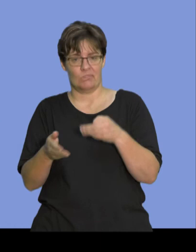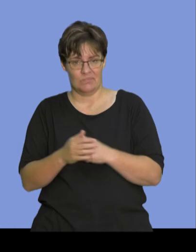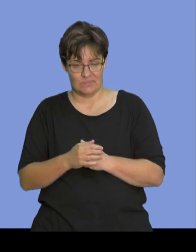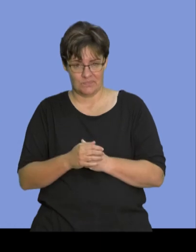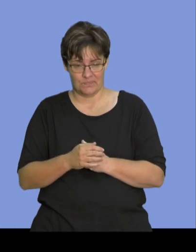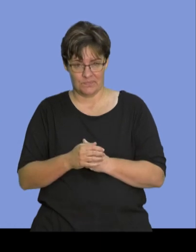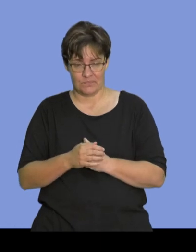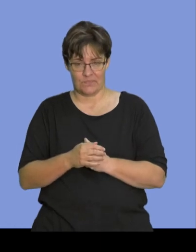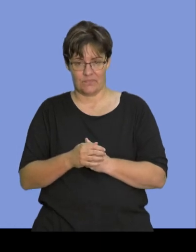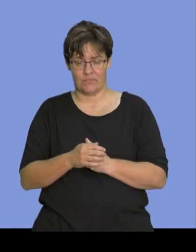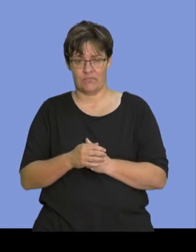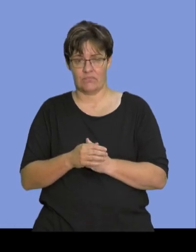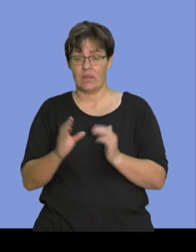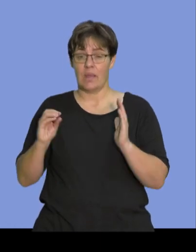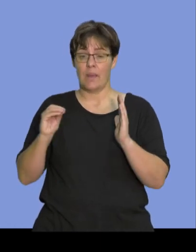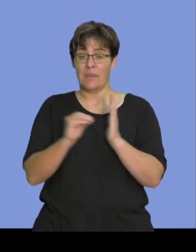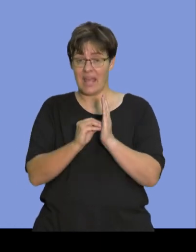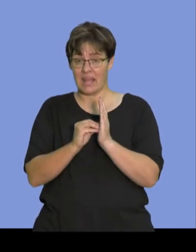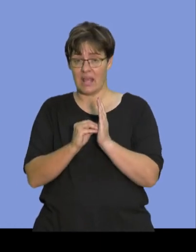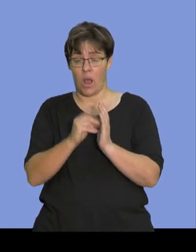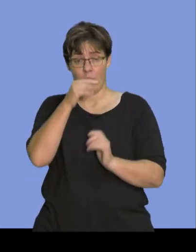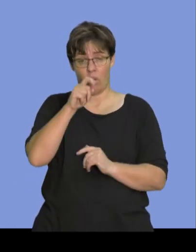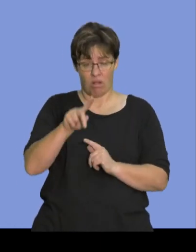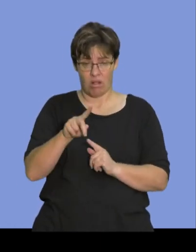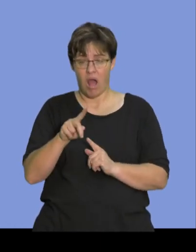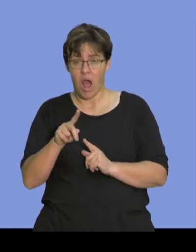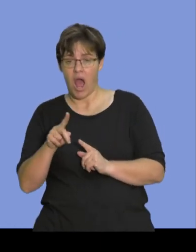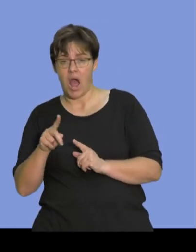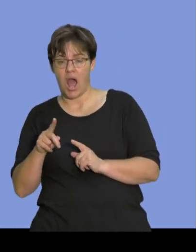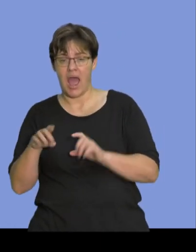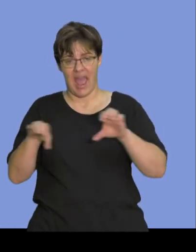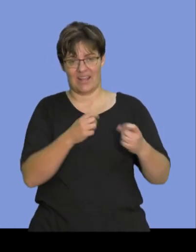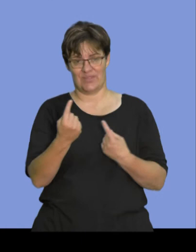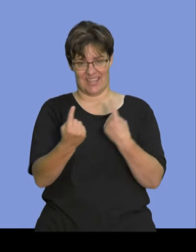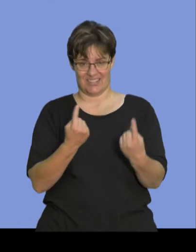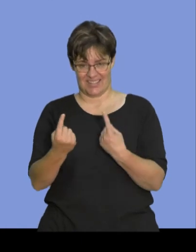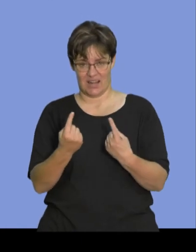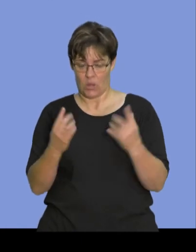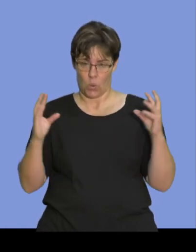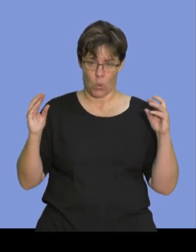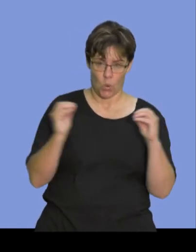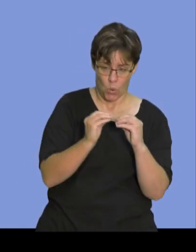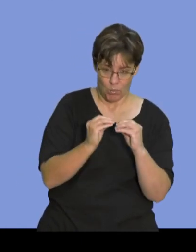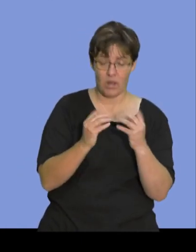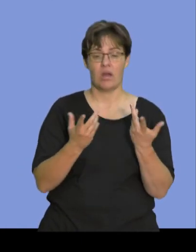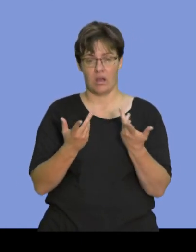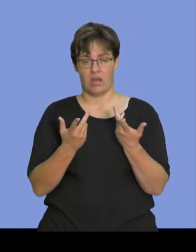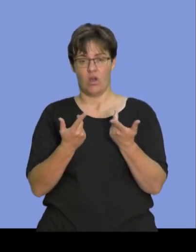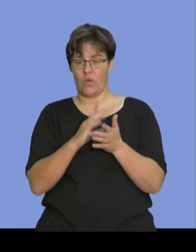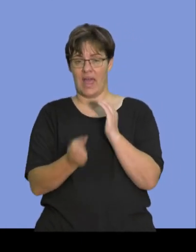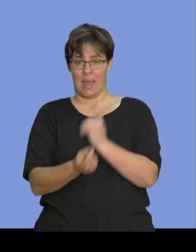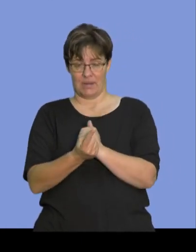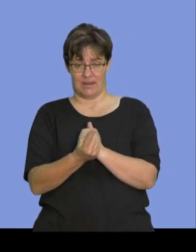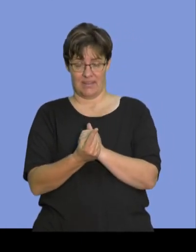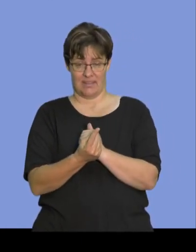three ferromagnetic elements, okay? And then the magnetic poles interact with each other in terms of